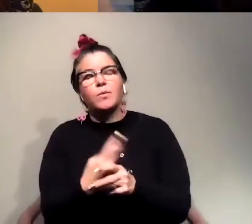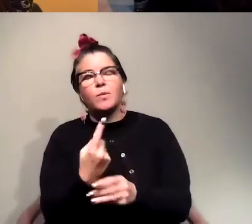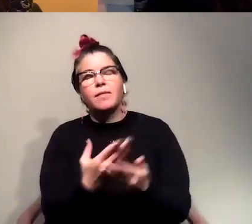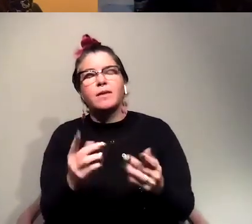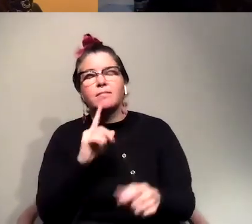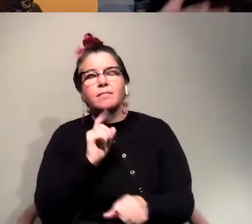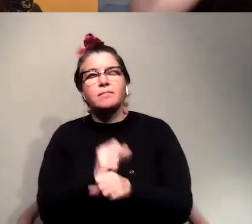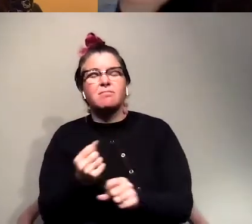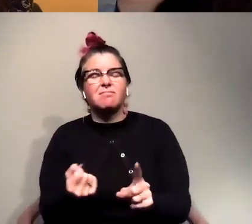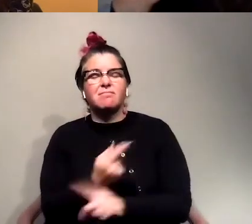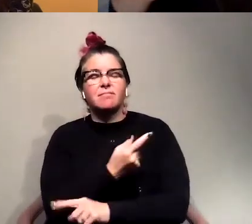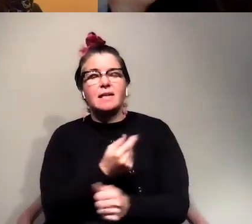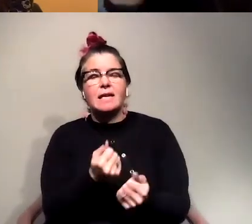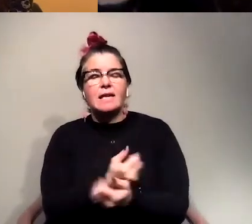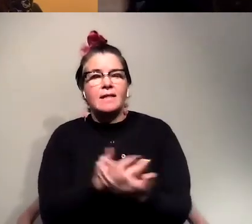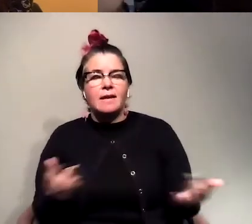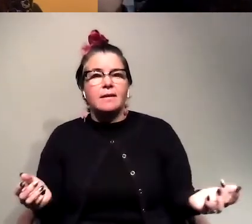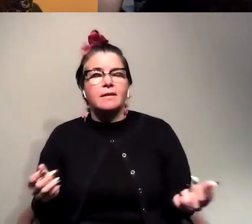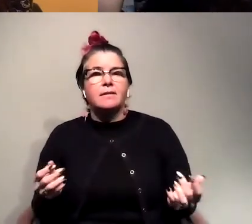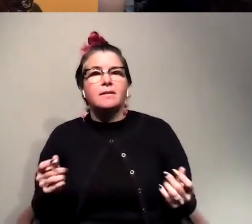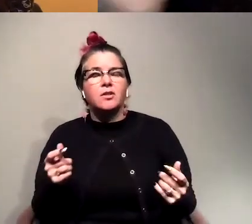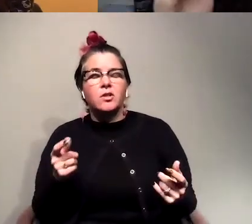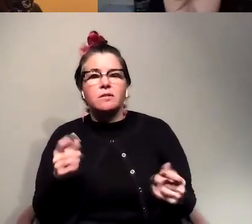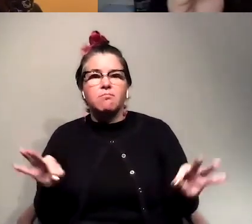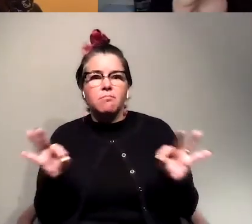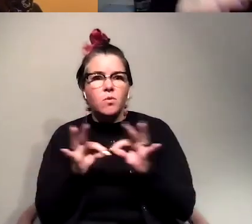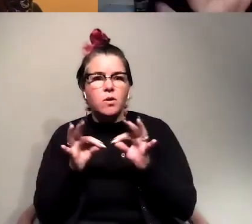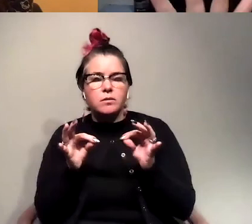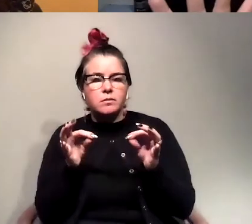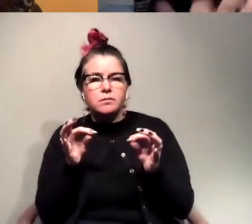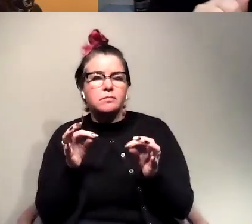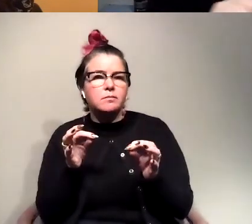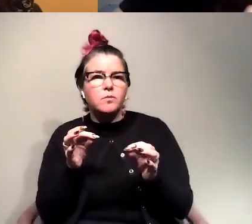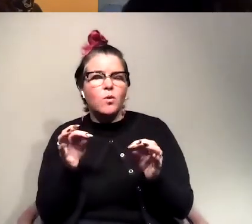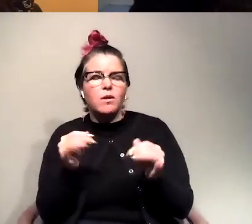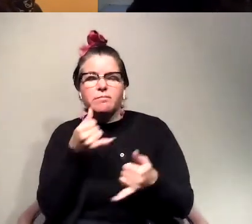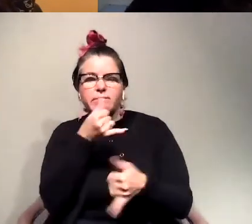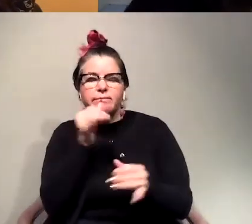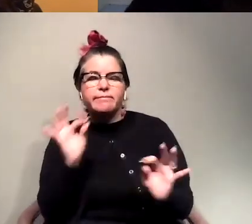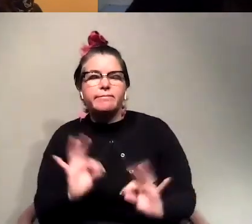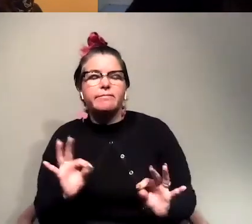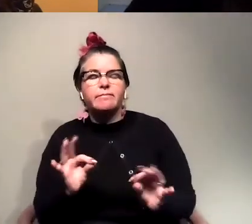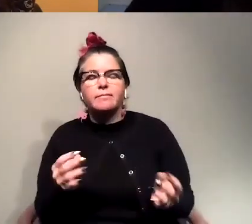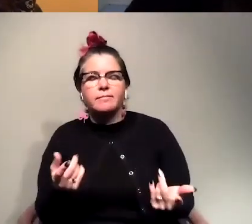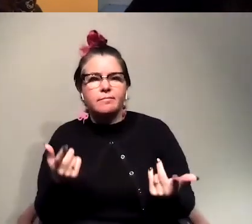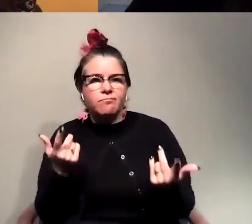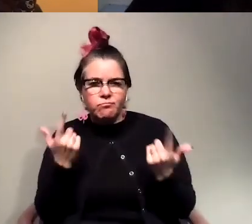literally anything, it can be as like big picture important or silly and small as you'd like, what do you tell